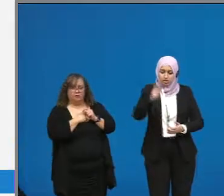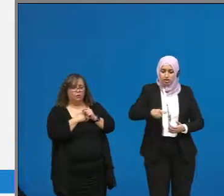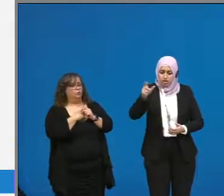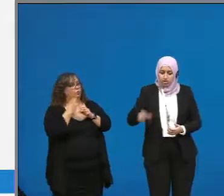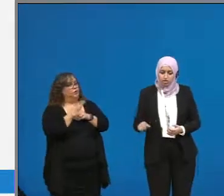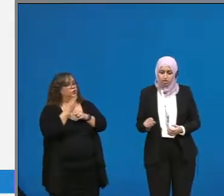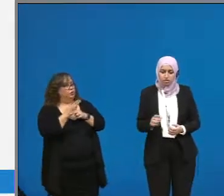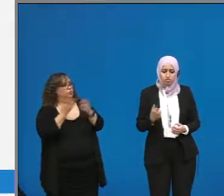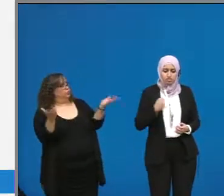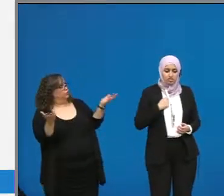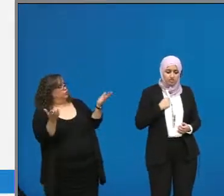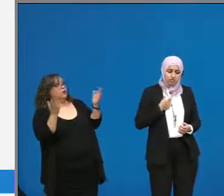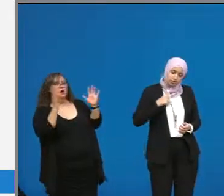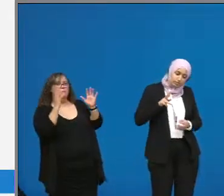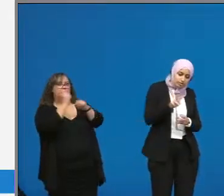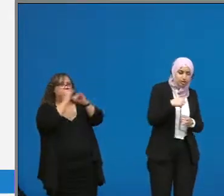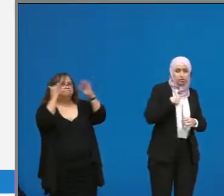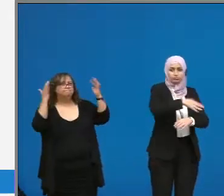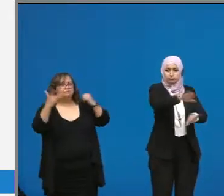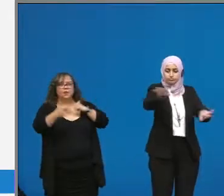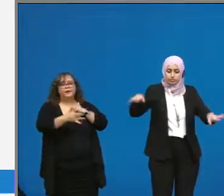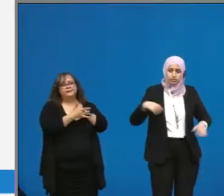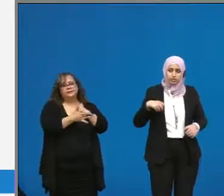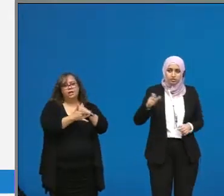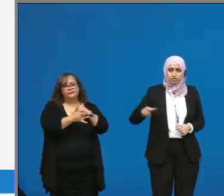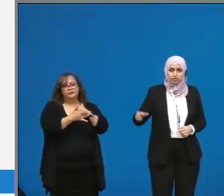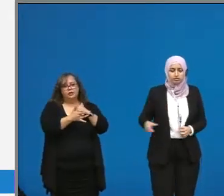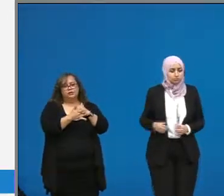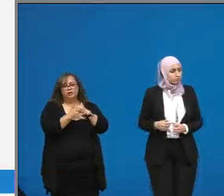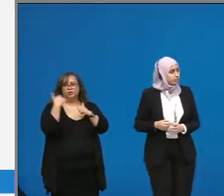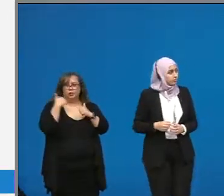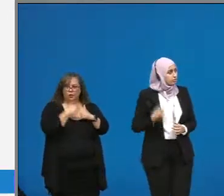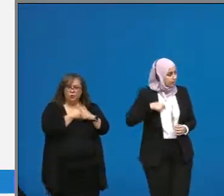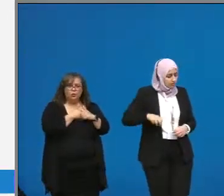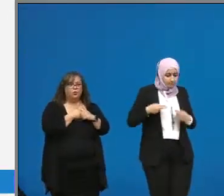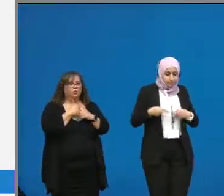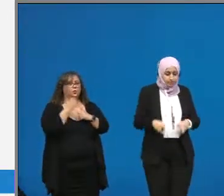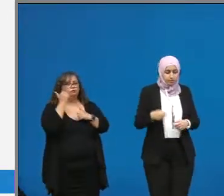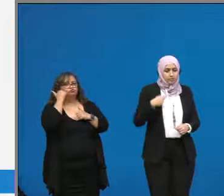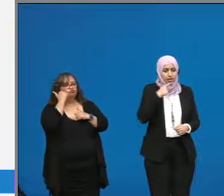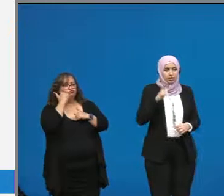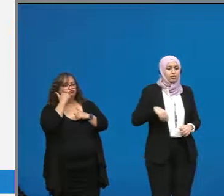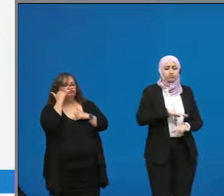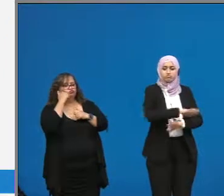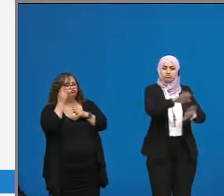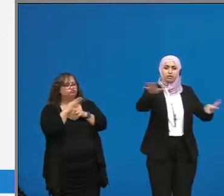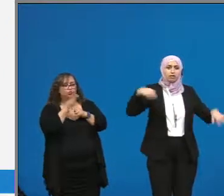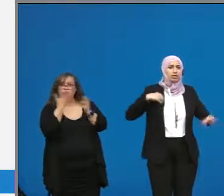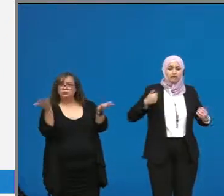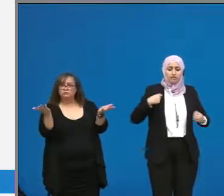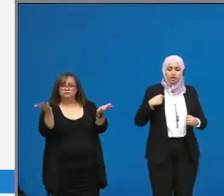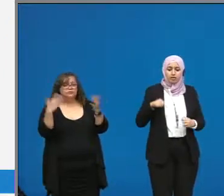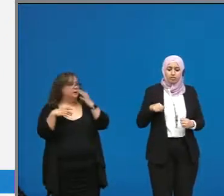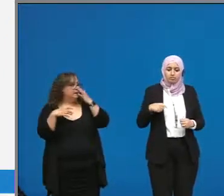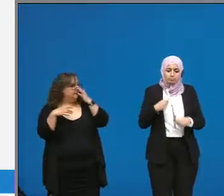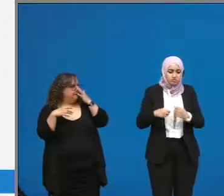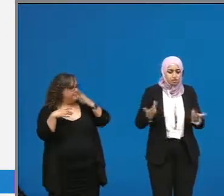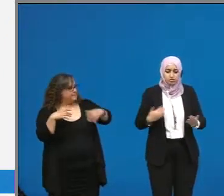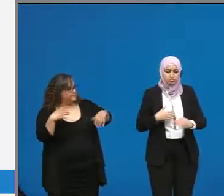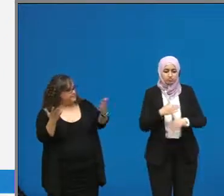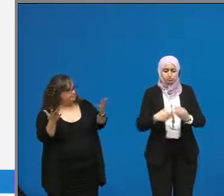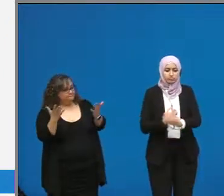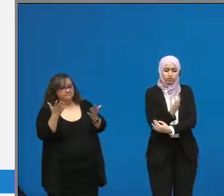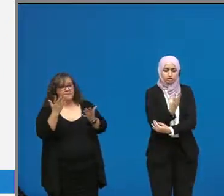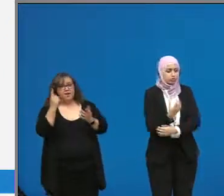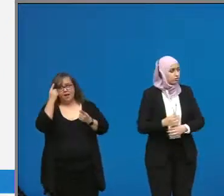think about the technology that we all use on a daily basis. Let's think more importantly about the technology that our